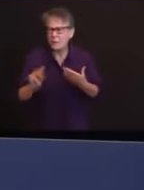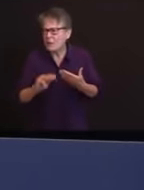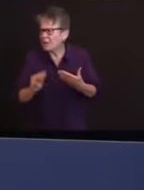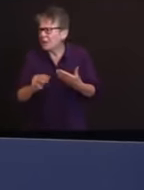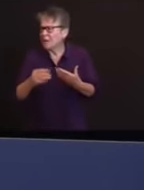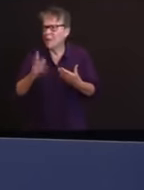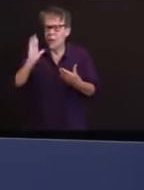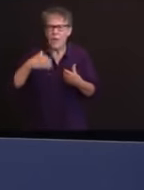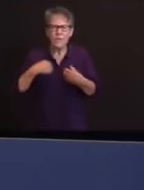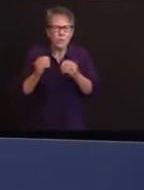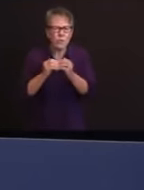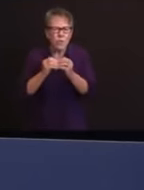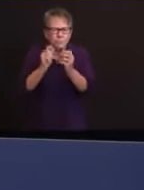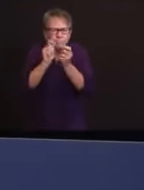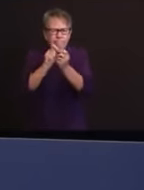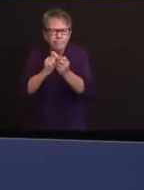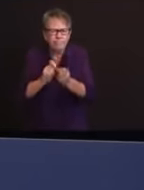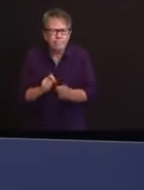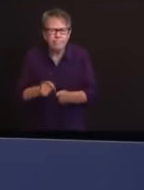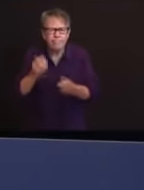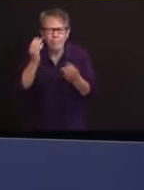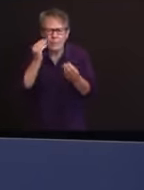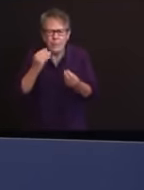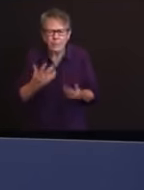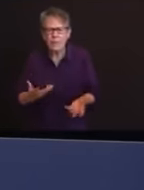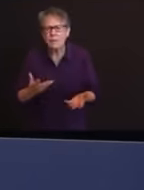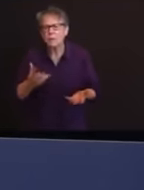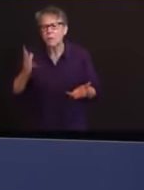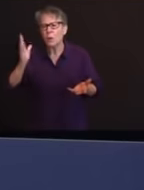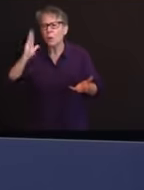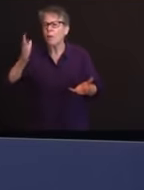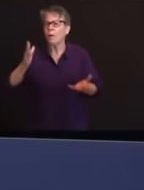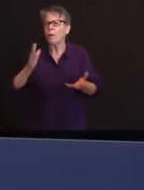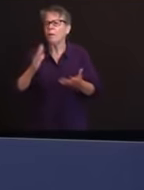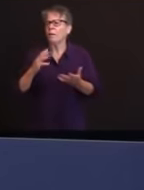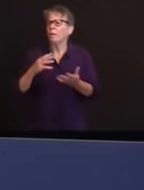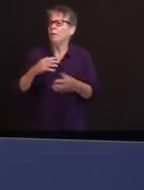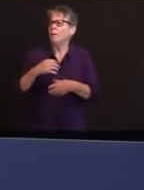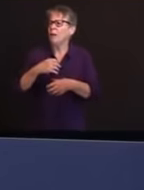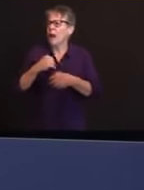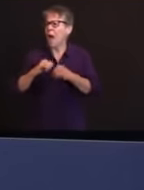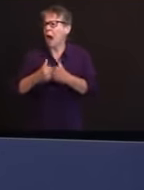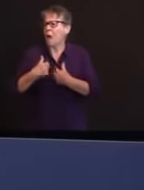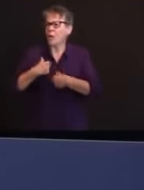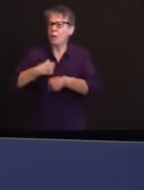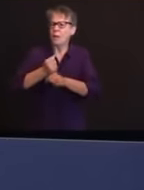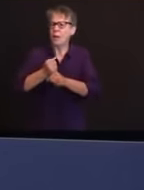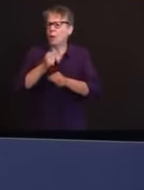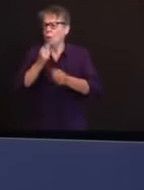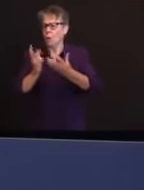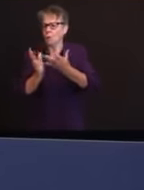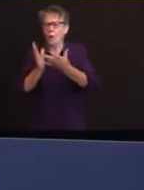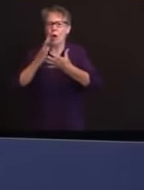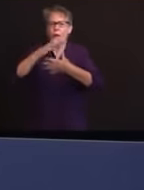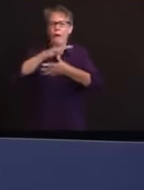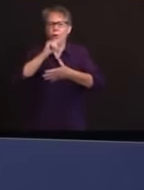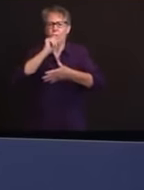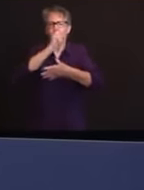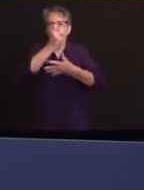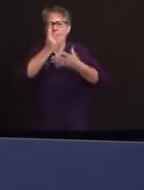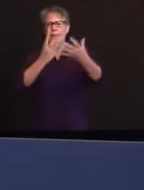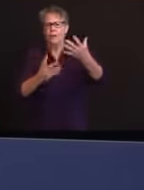of how we're prioritizing. But it is an inverted pyramid, which starts at the top with our